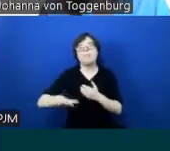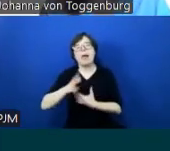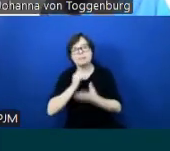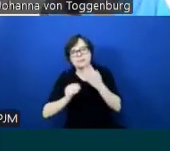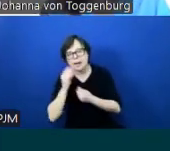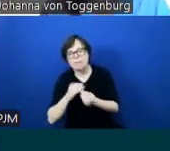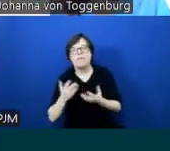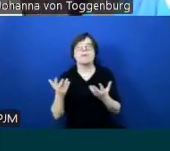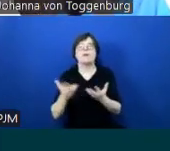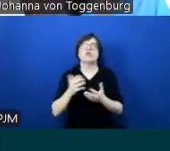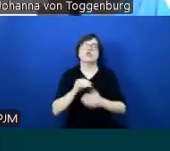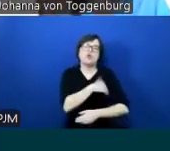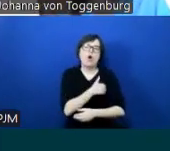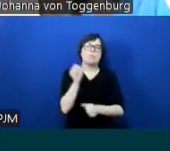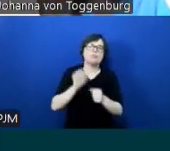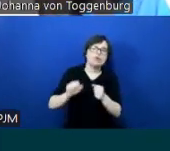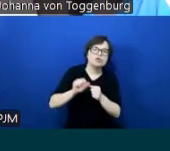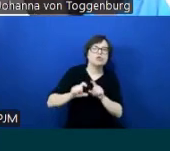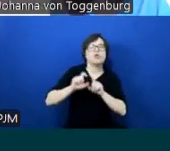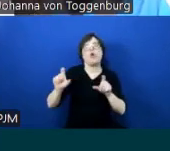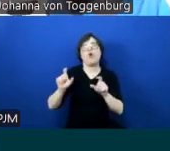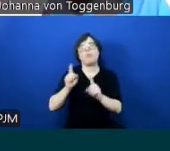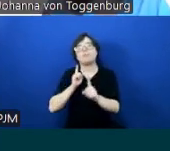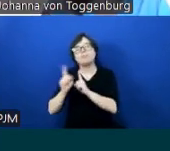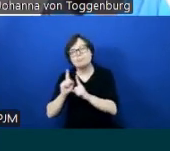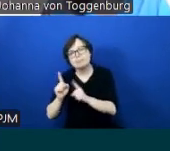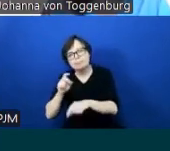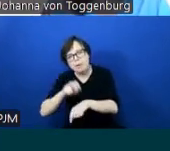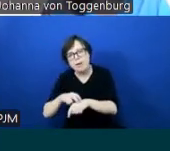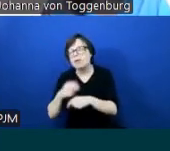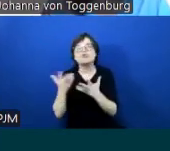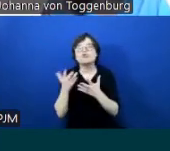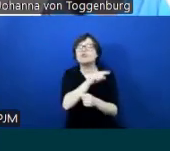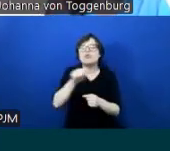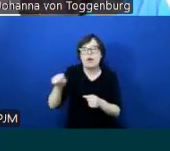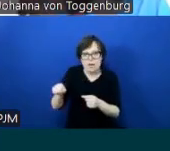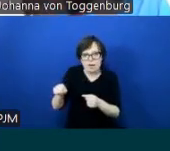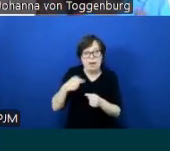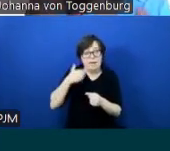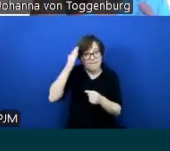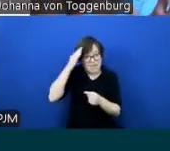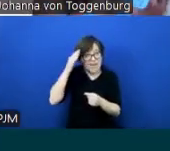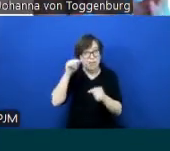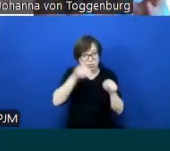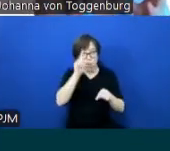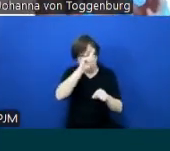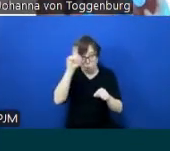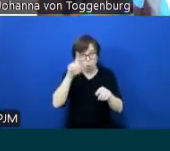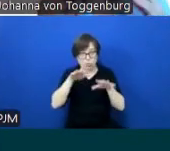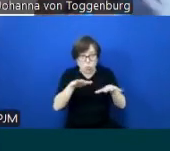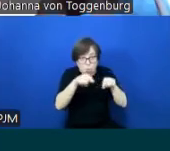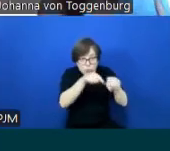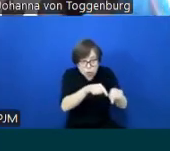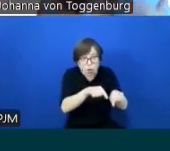Here is a high, let's say, grouping of vulnerable populations, and we need to make sure that there is